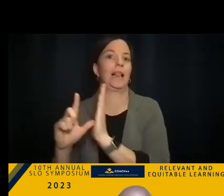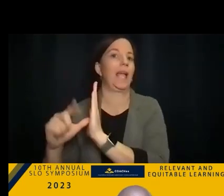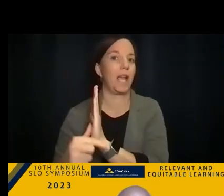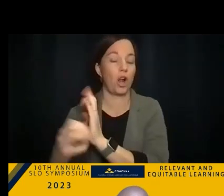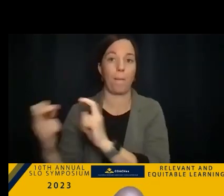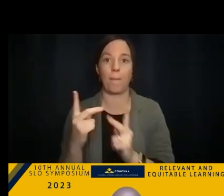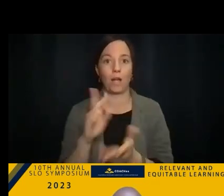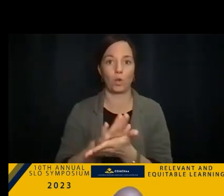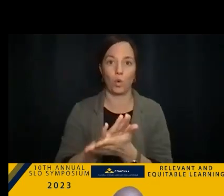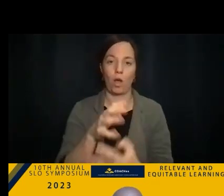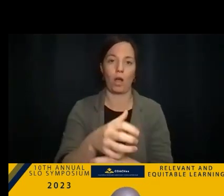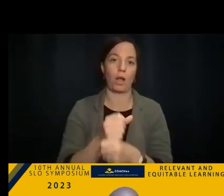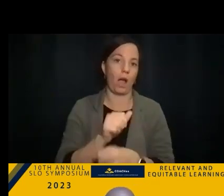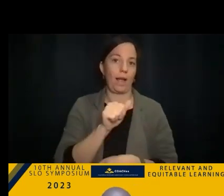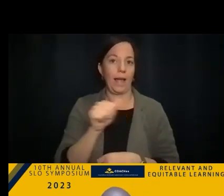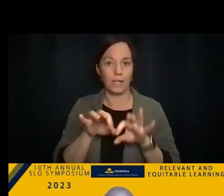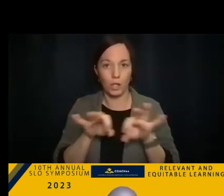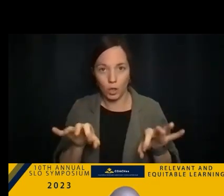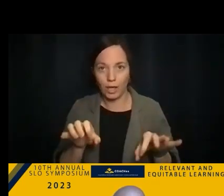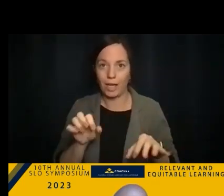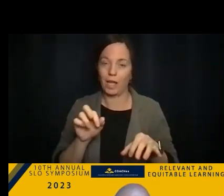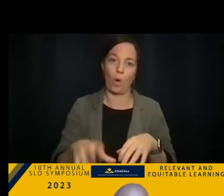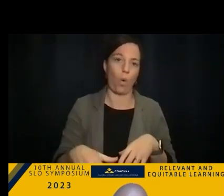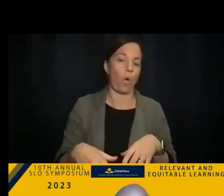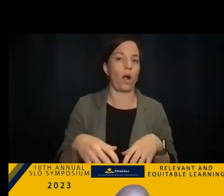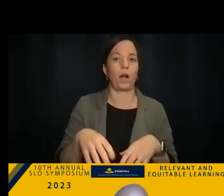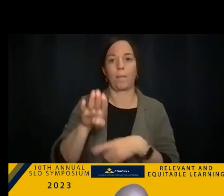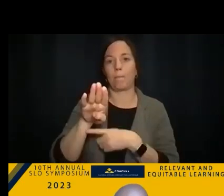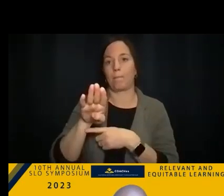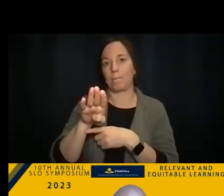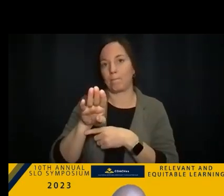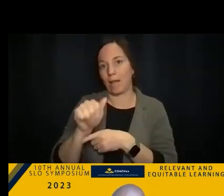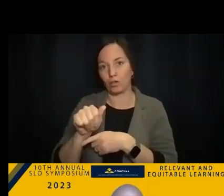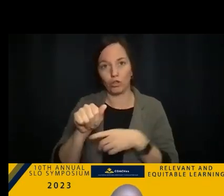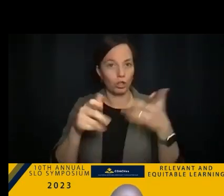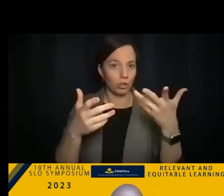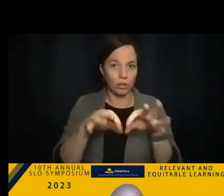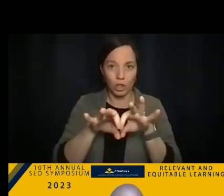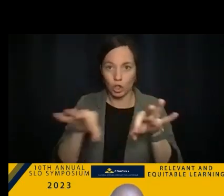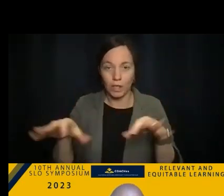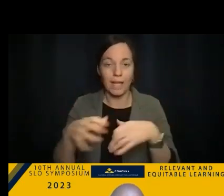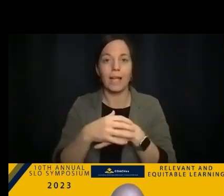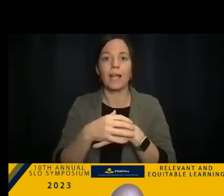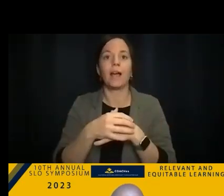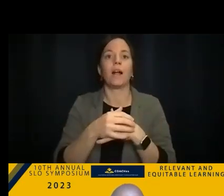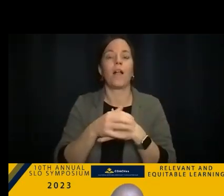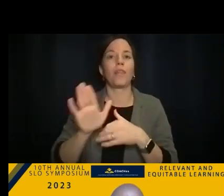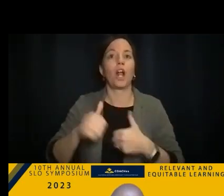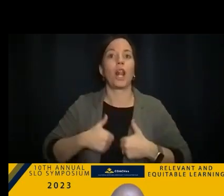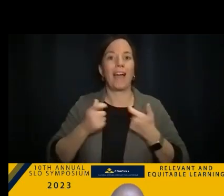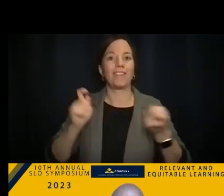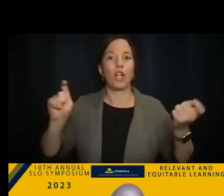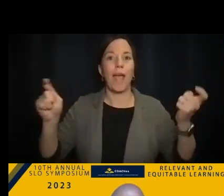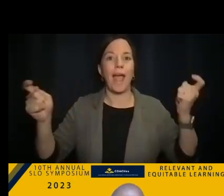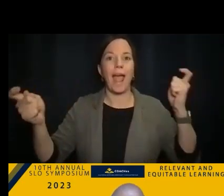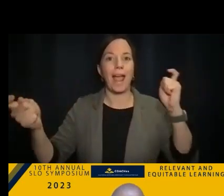their associates or their, you know, and then that led to bachelor's and further, that their lives changed. And right.